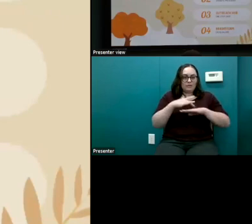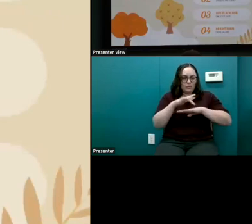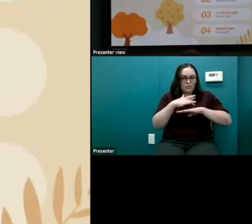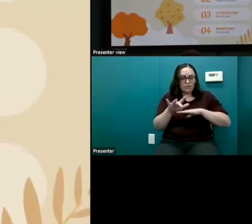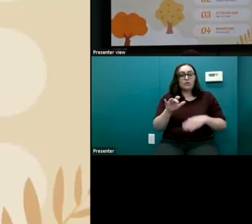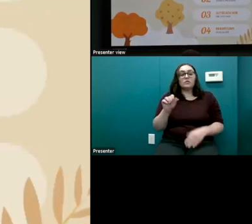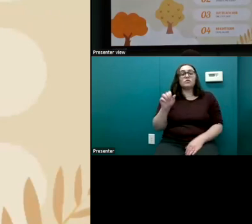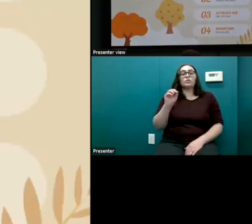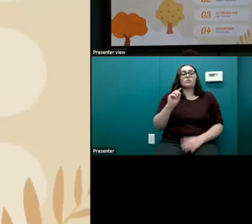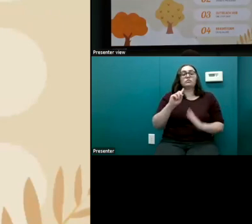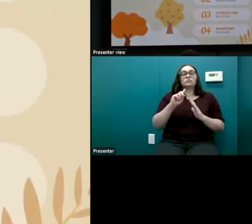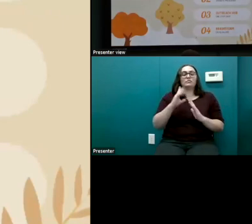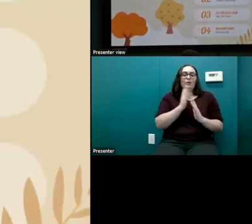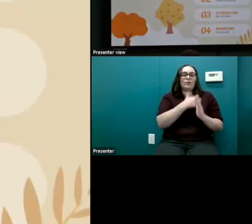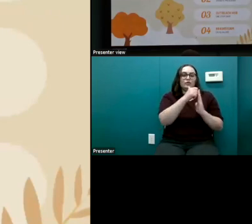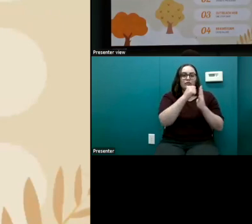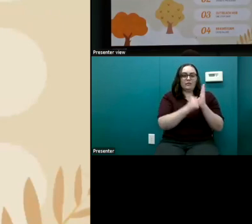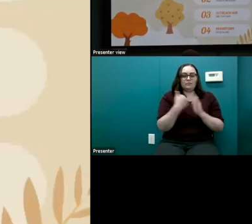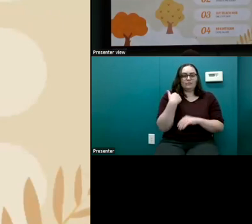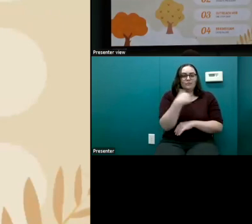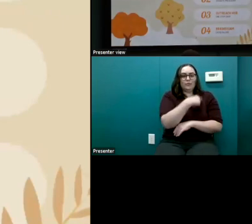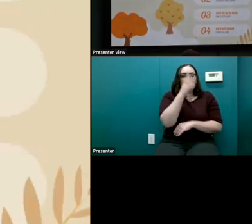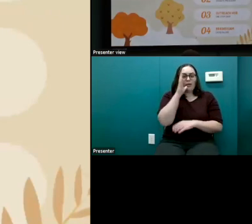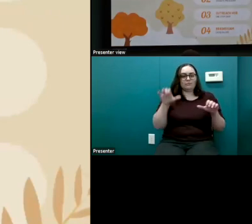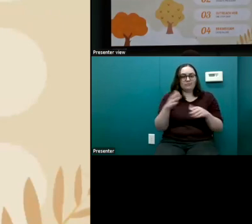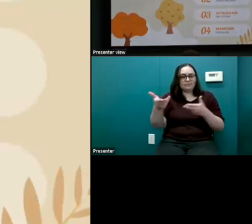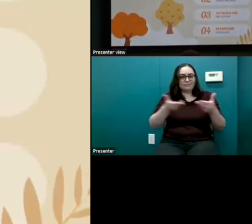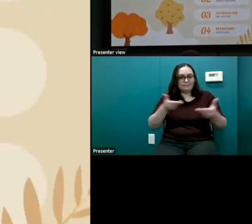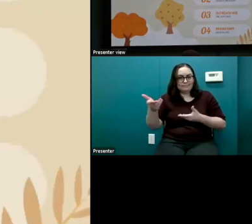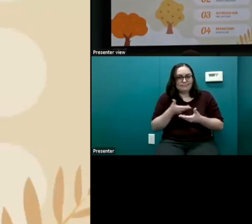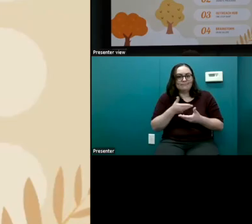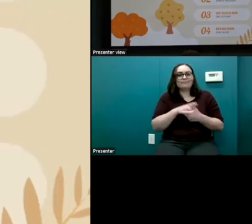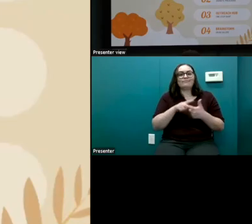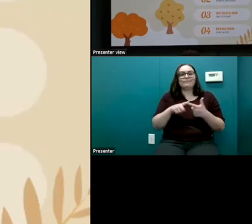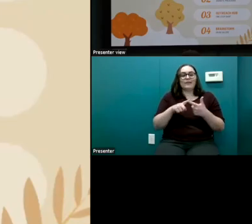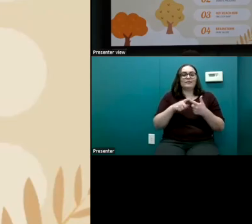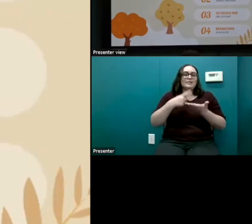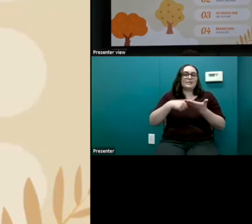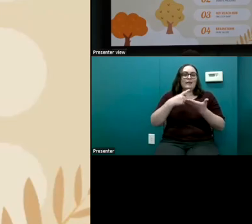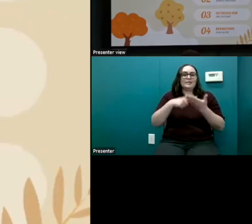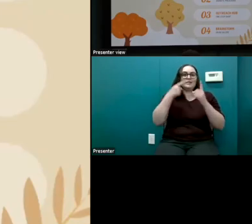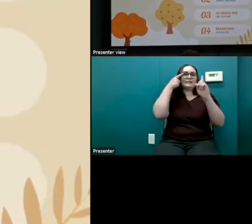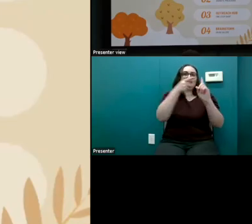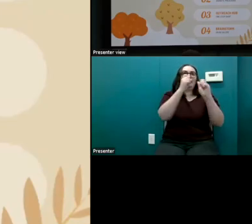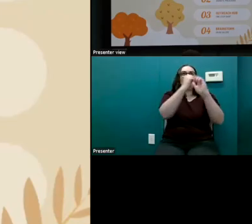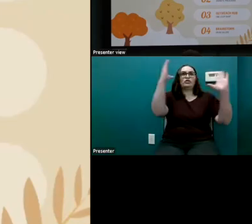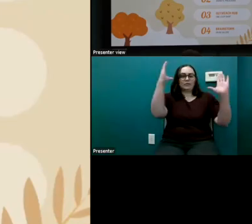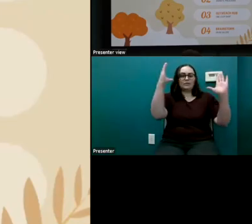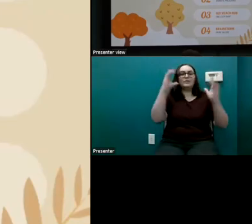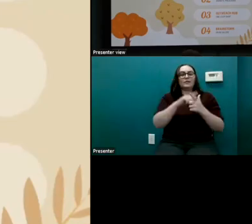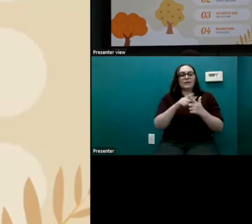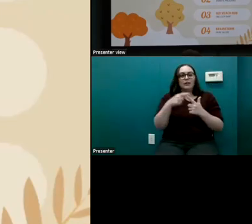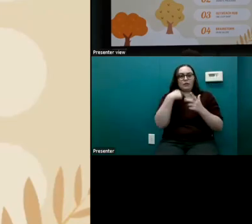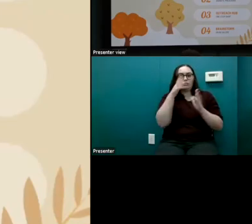So just our agenda today, we'll do an introduction, and then I'll talk about the vision and the Outreach Hub. I'll show you what it kind of looks